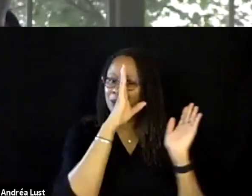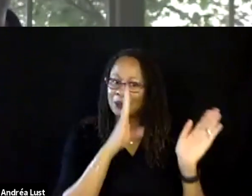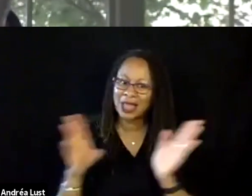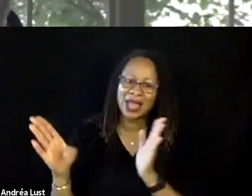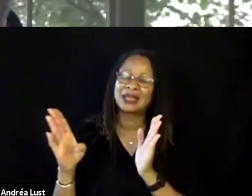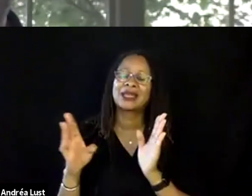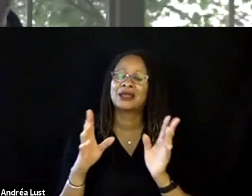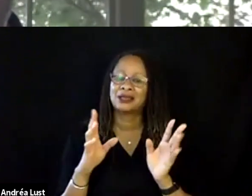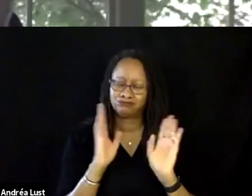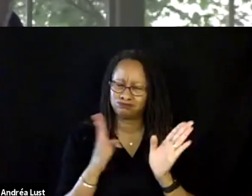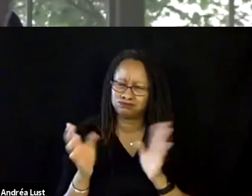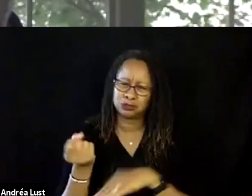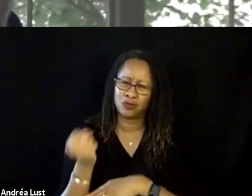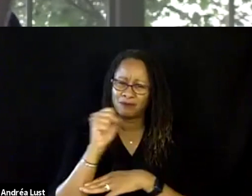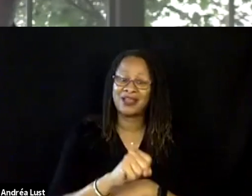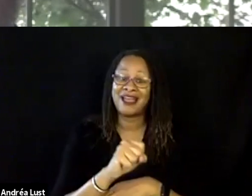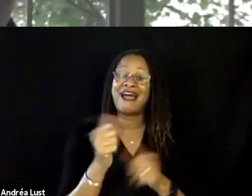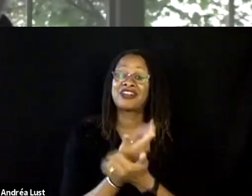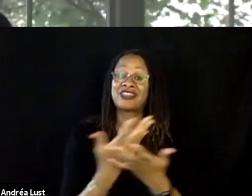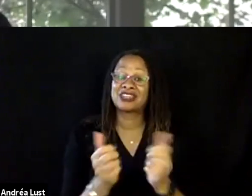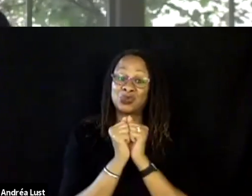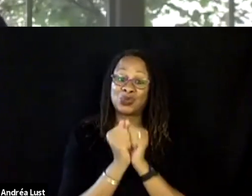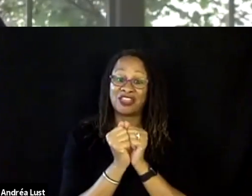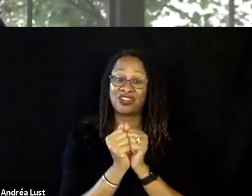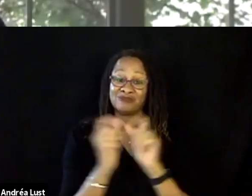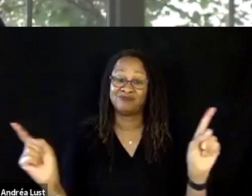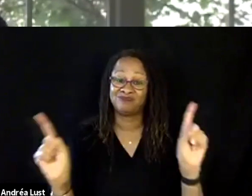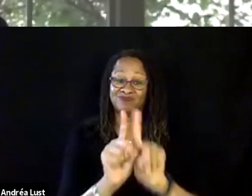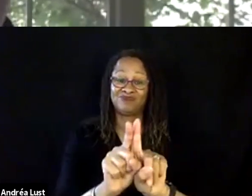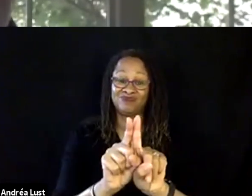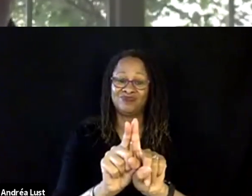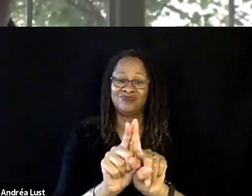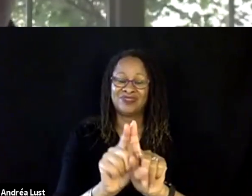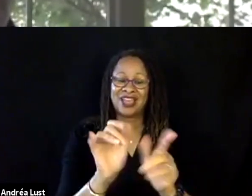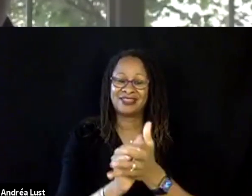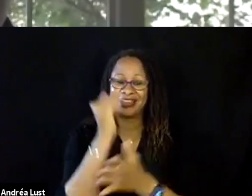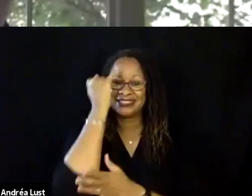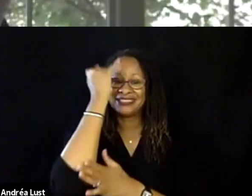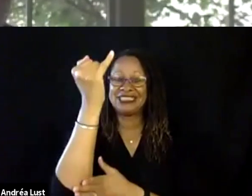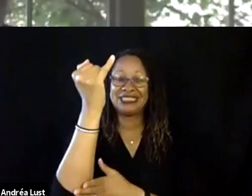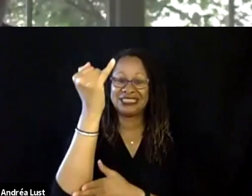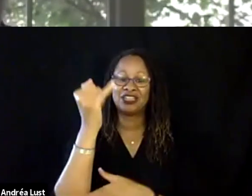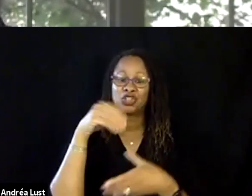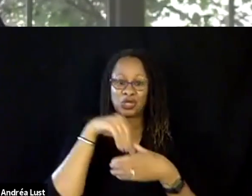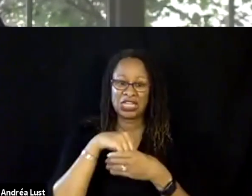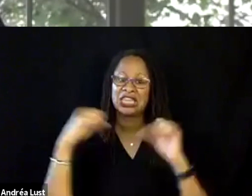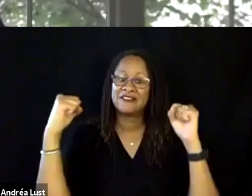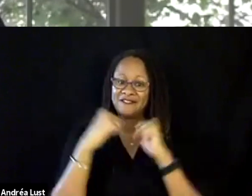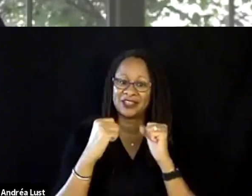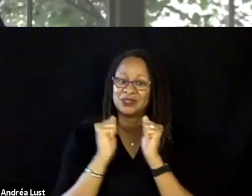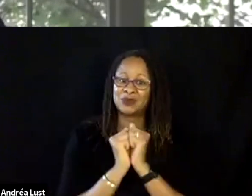overthrow whatever the issue is together. And I really like that. I really like that idea that you're actually in the fight